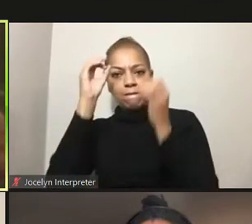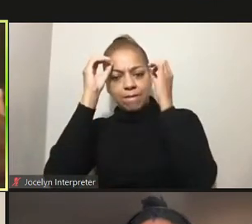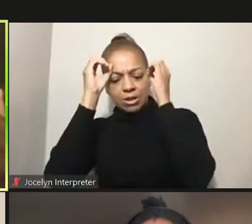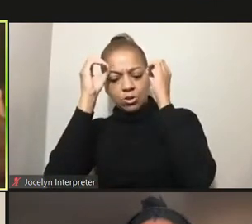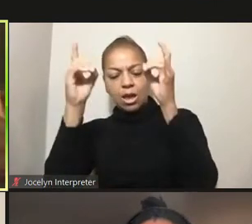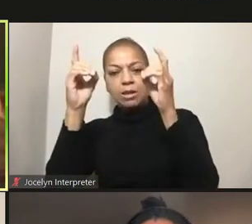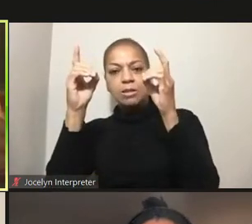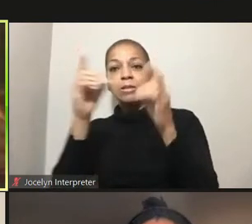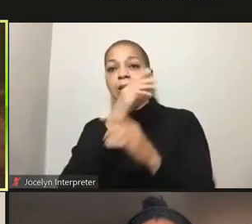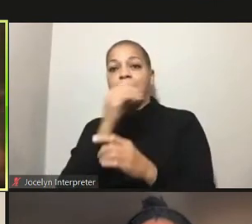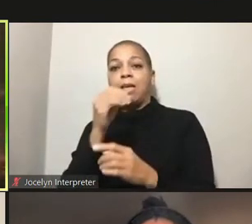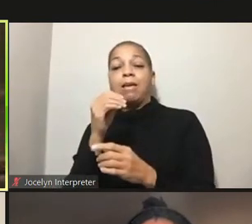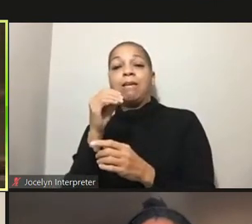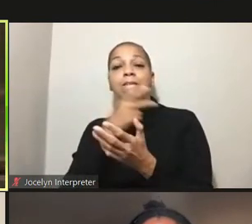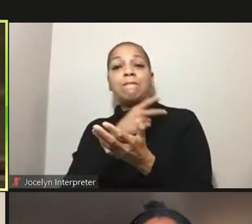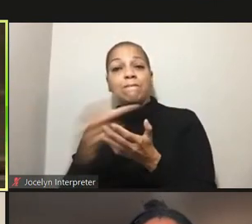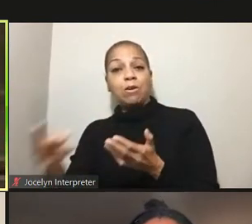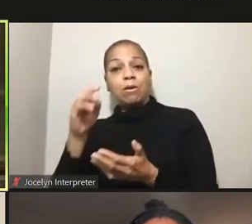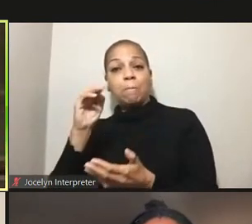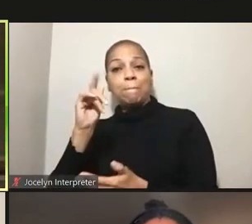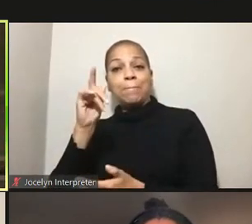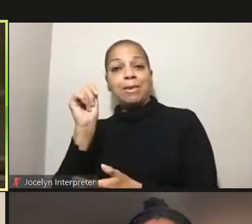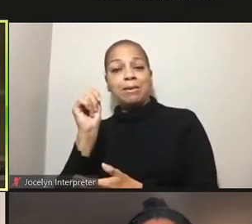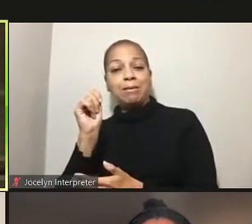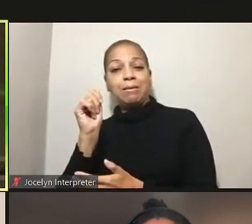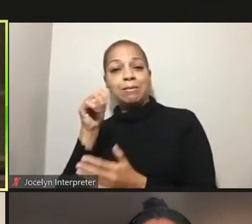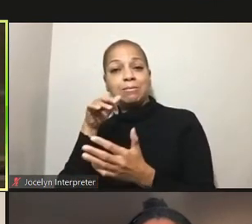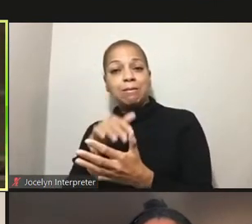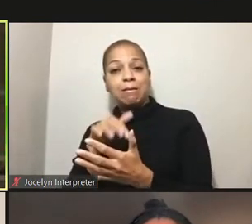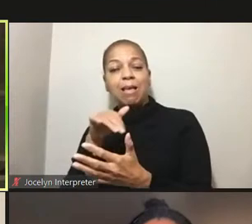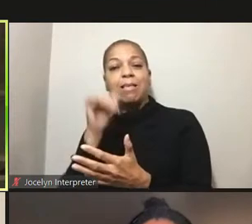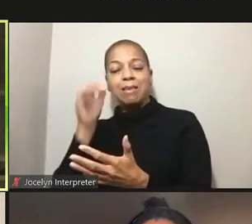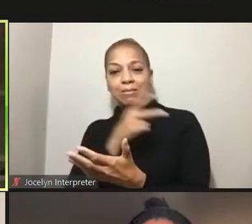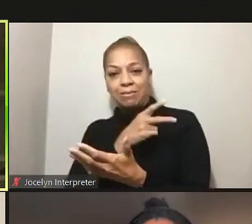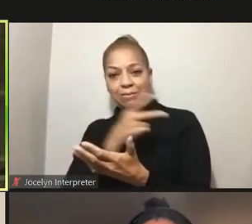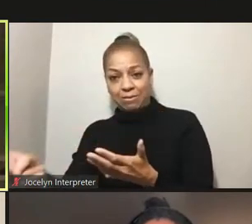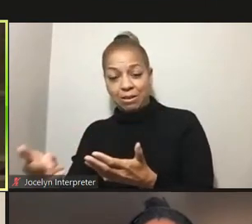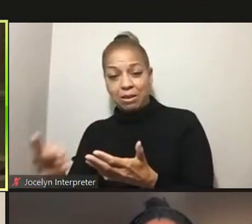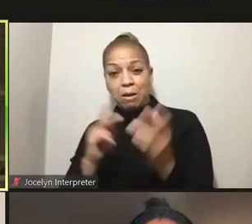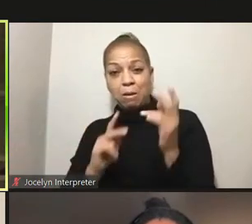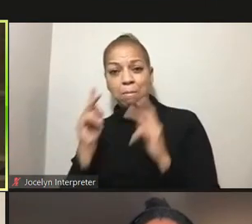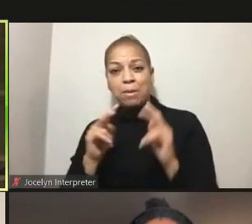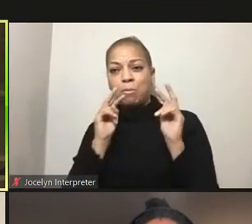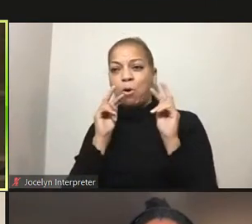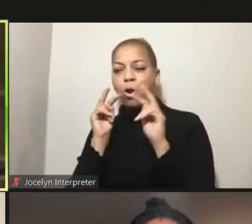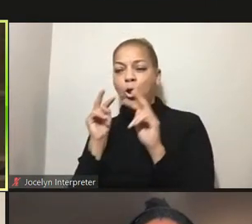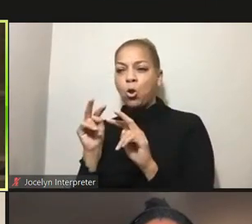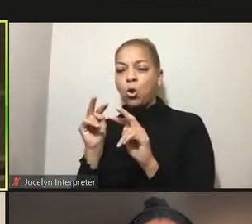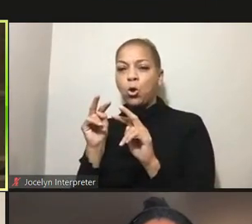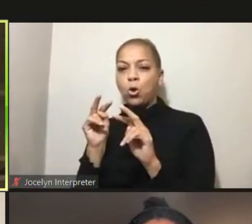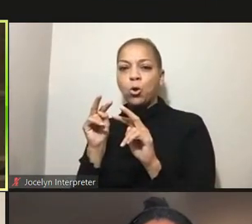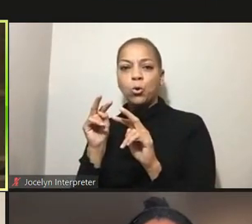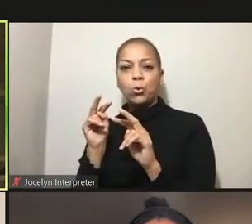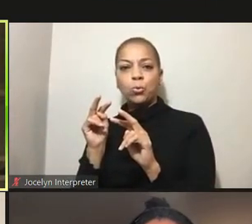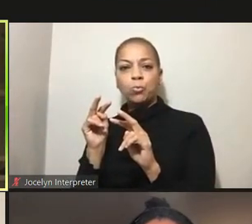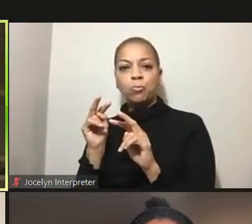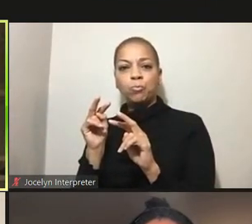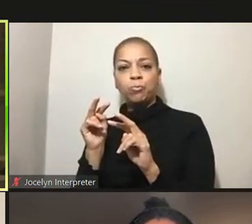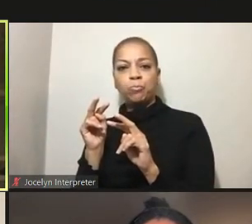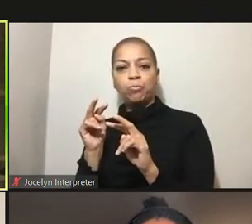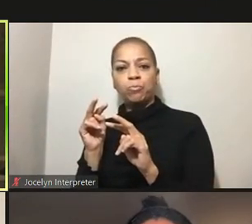media studies. That's where the failure is. When people are looking at